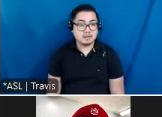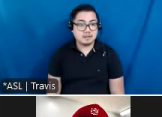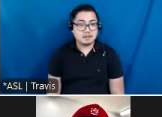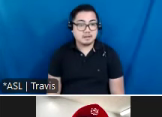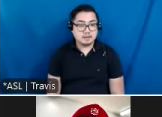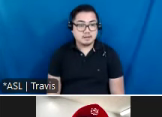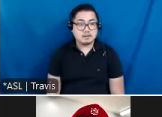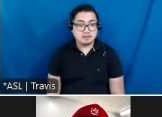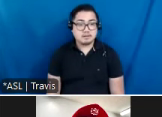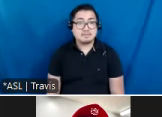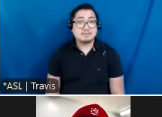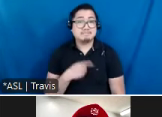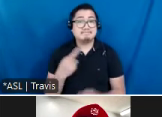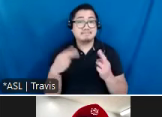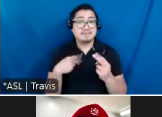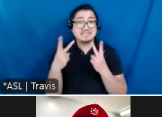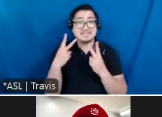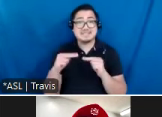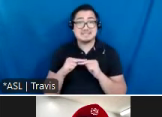All right. Hopefully you can see that.